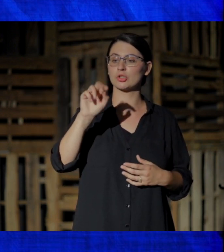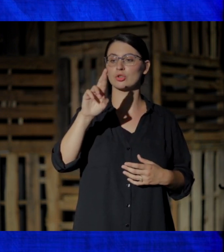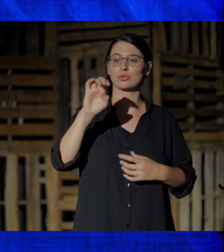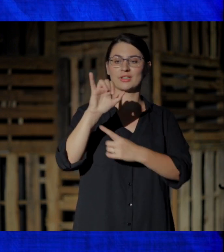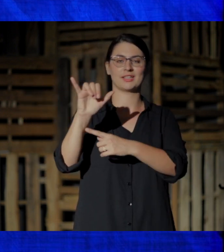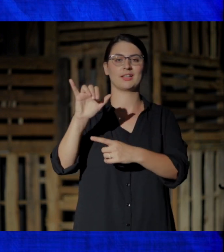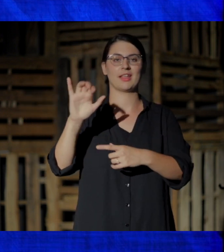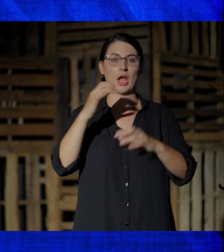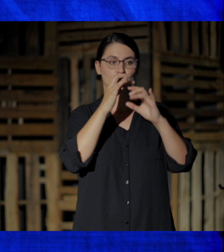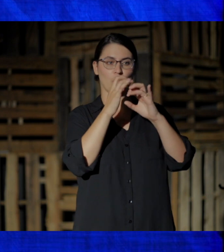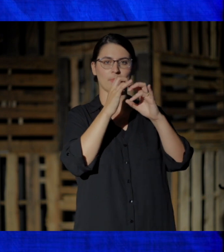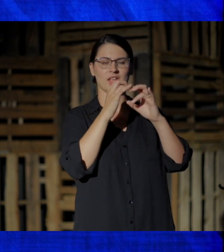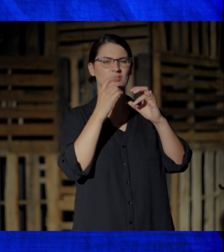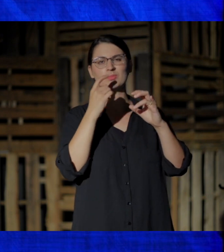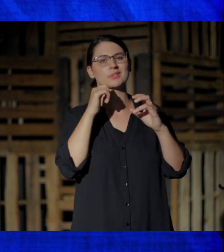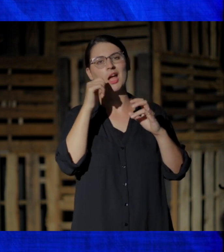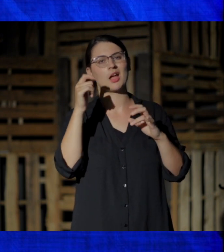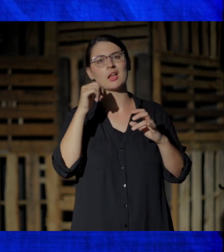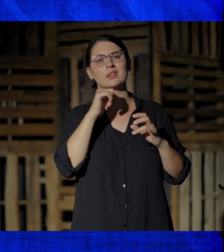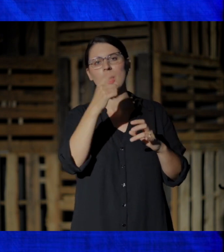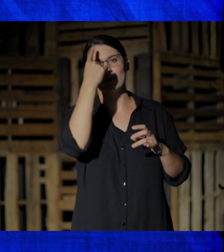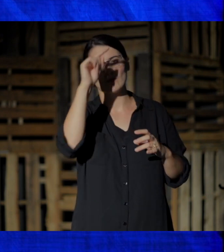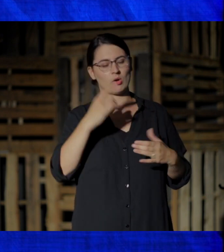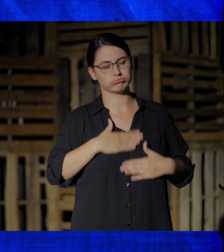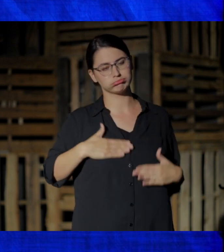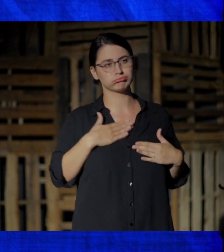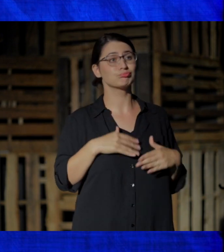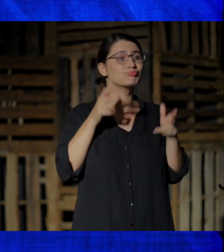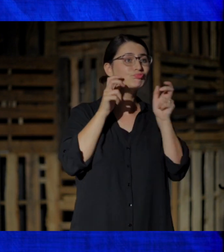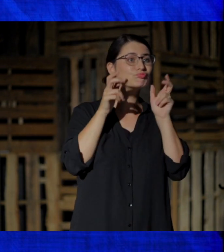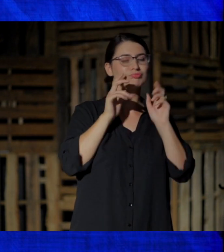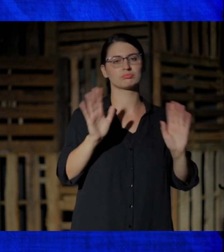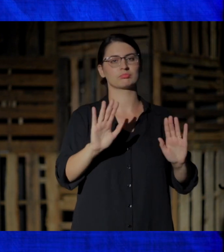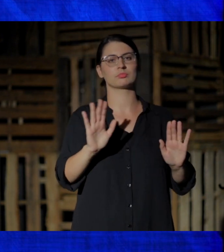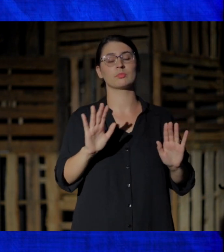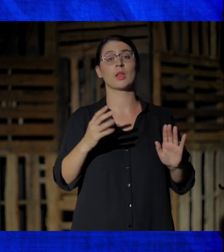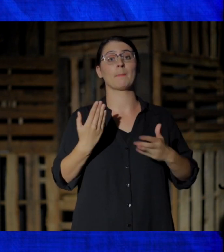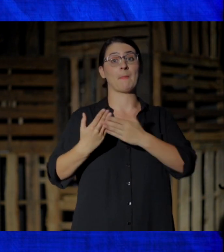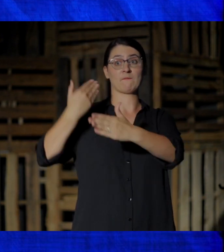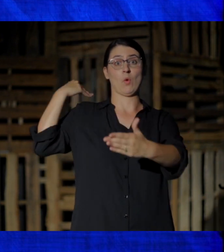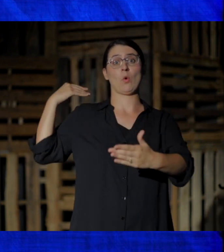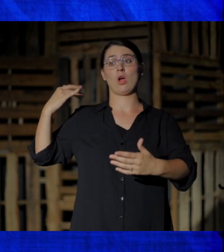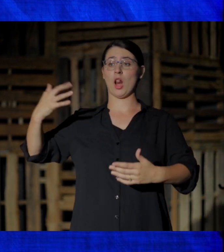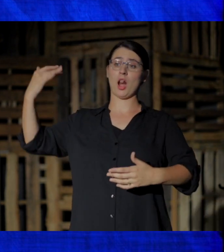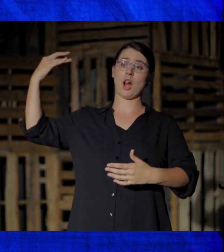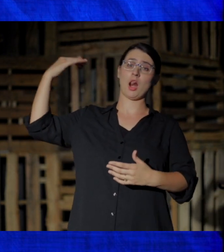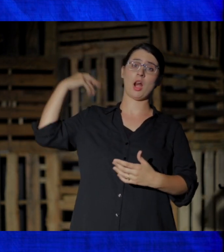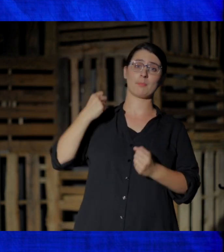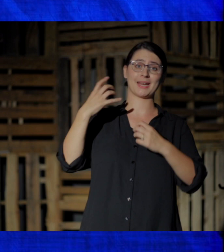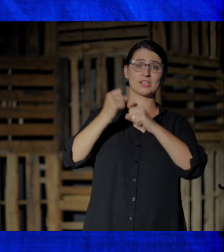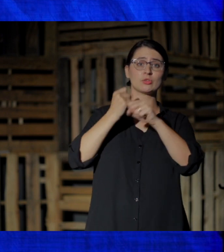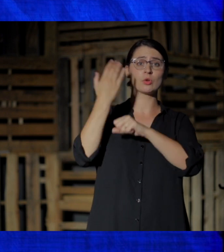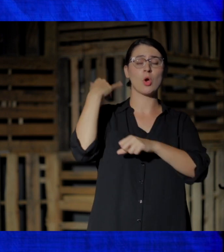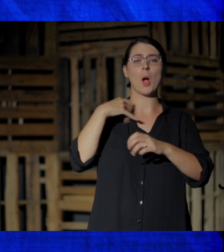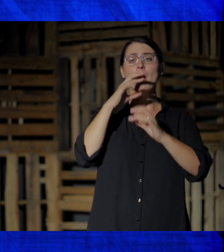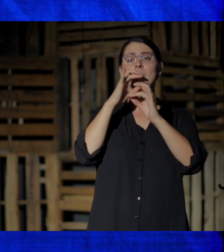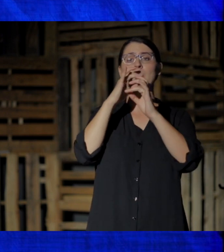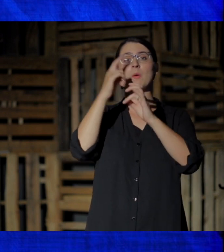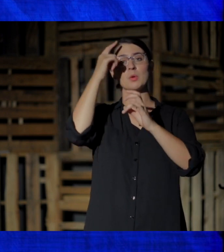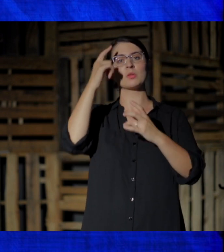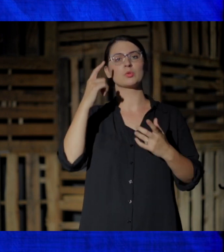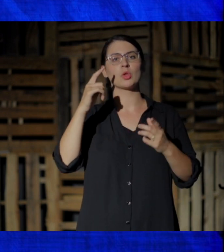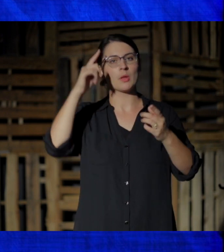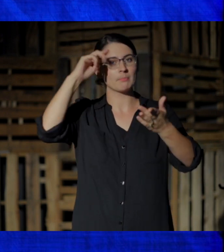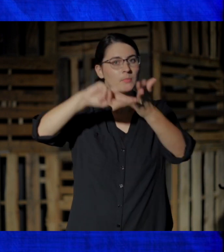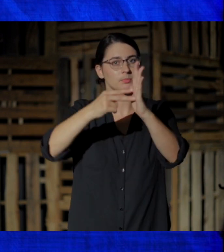So trumpets were used for proclamations of dignitaries. Trumpets were used in battle